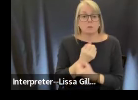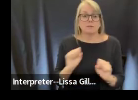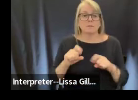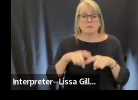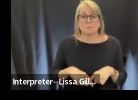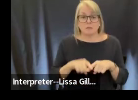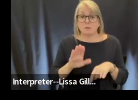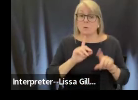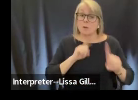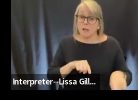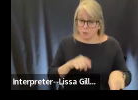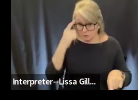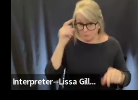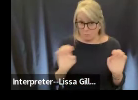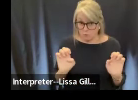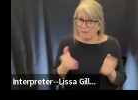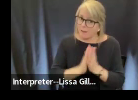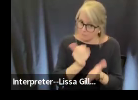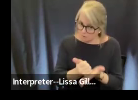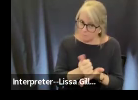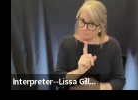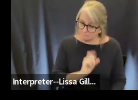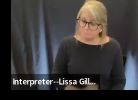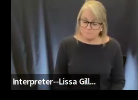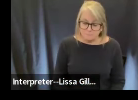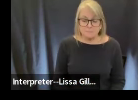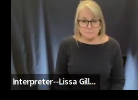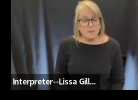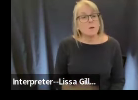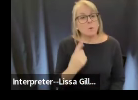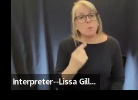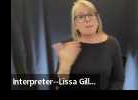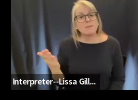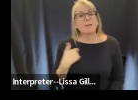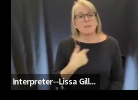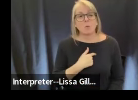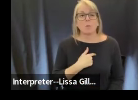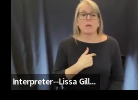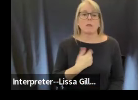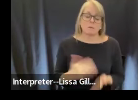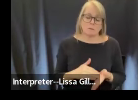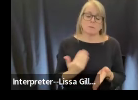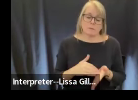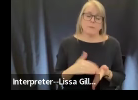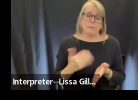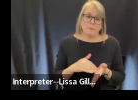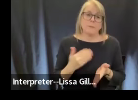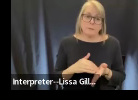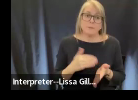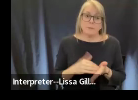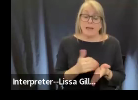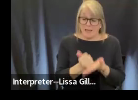like we just talked about, asking for help. And one of the things that we harp on all the time that helps